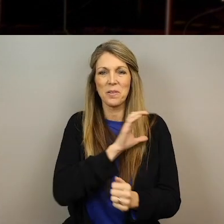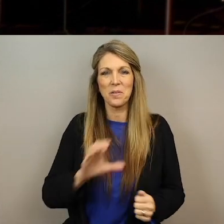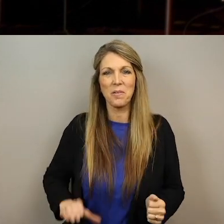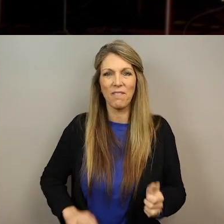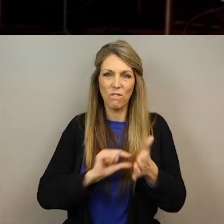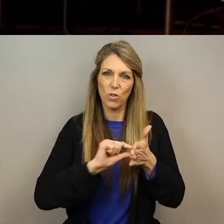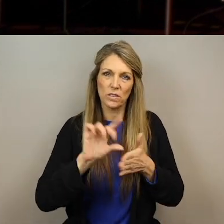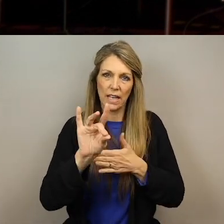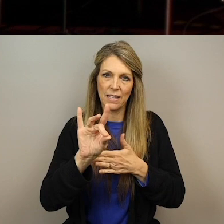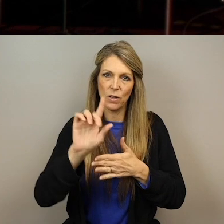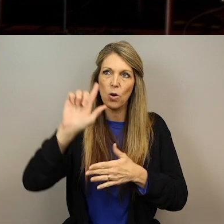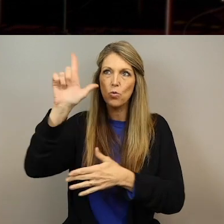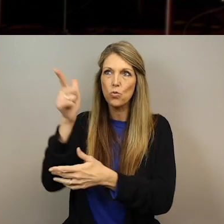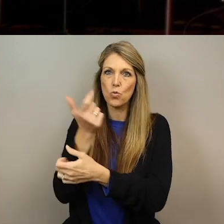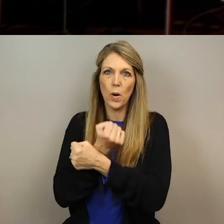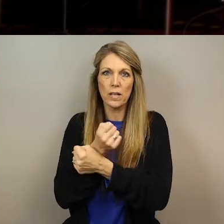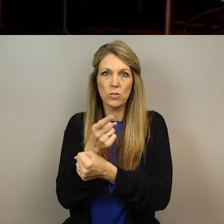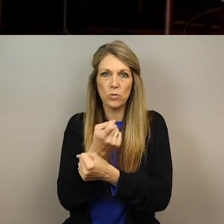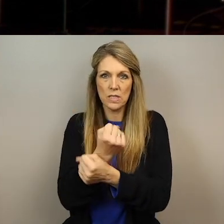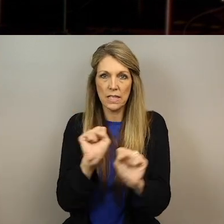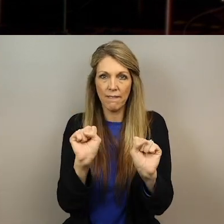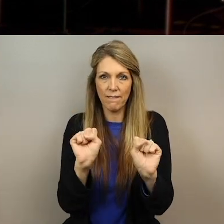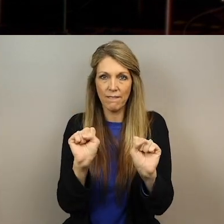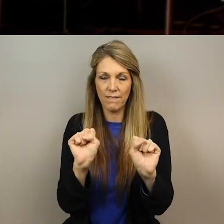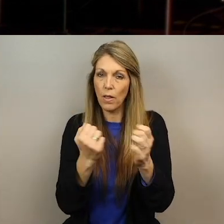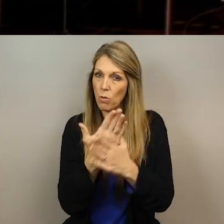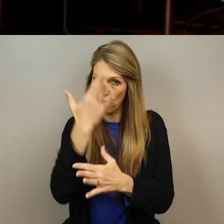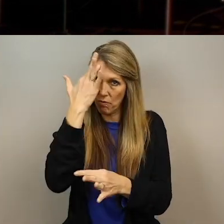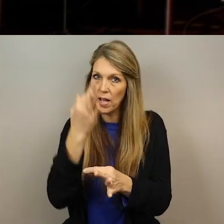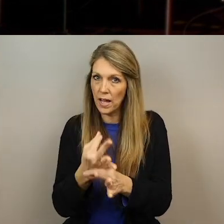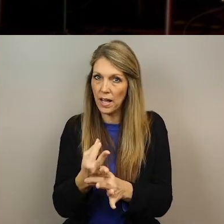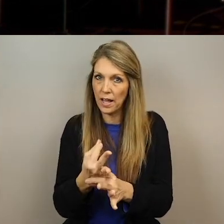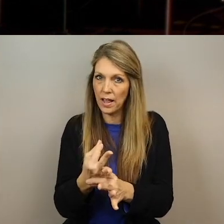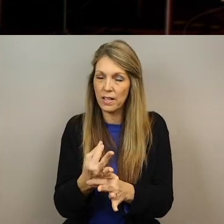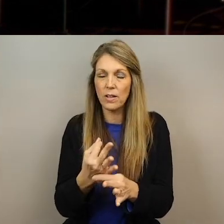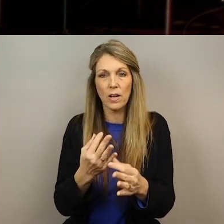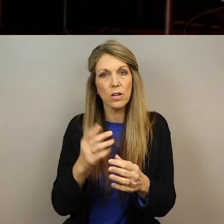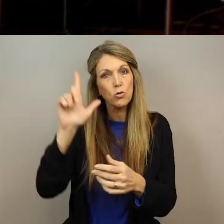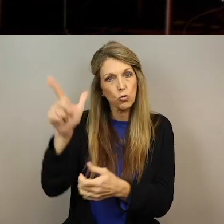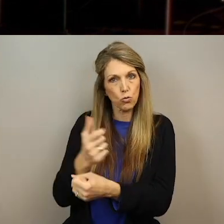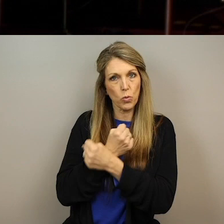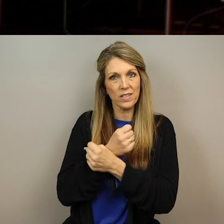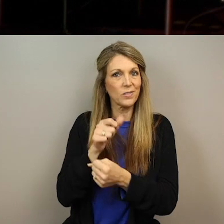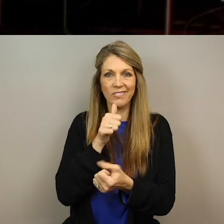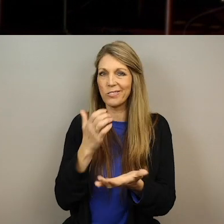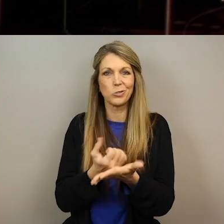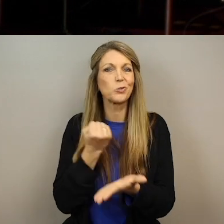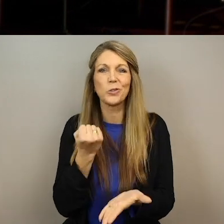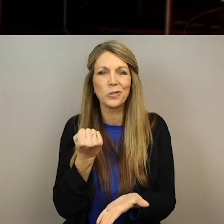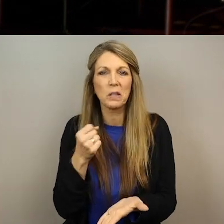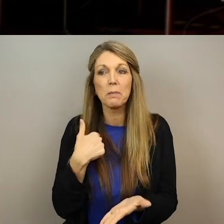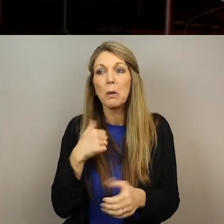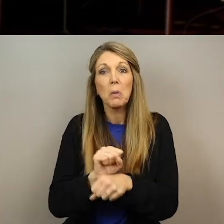8, "For by grace you have been saved through faith." You hear that? It is by grace. You didn't deserve it. You